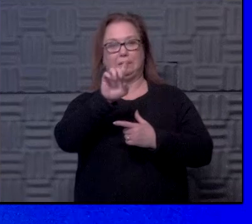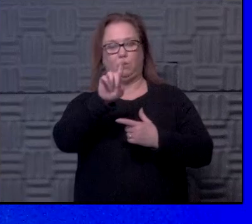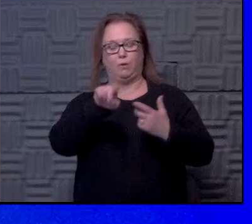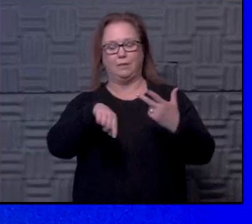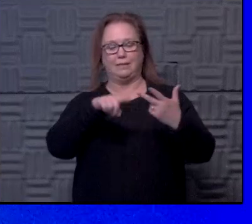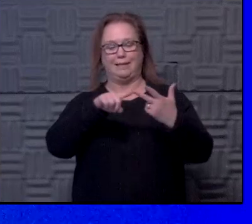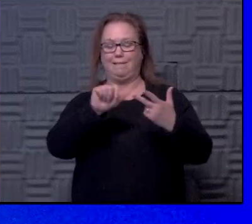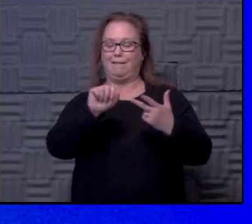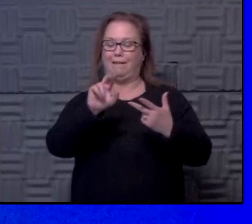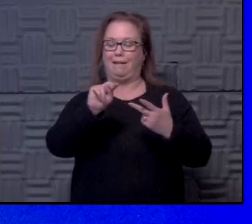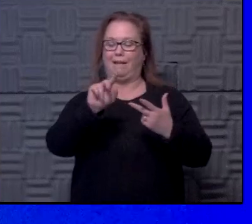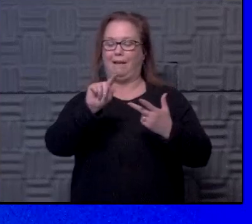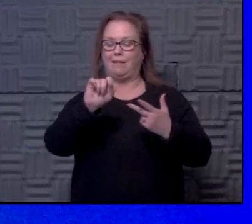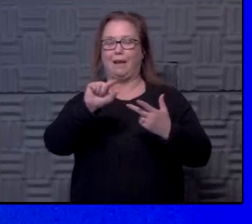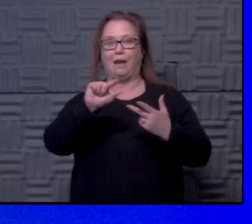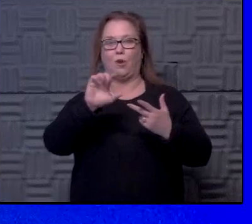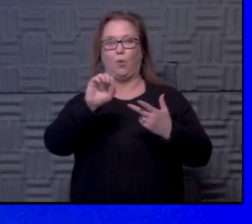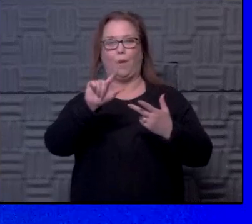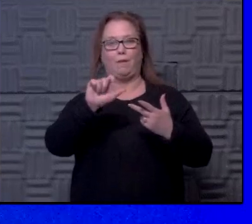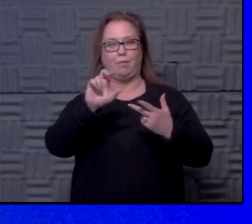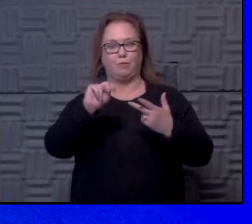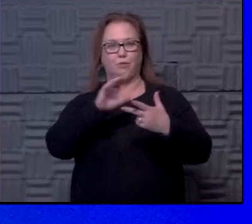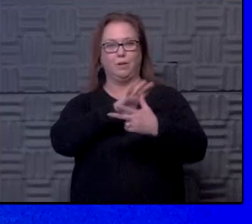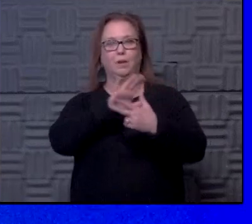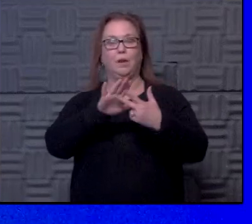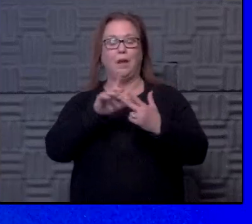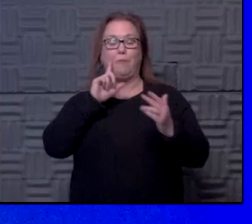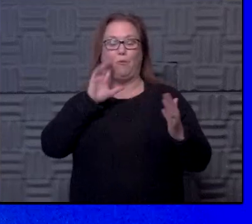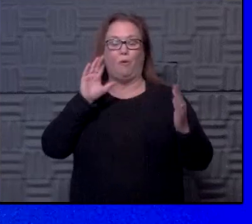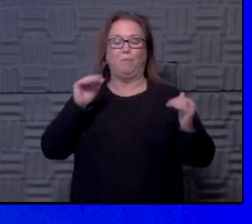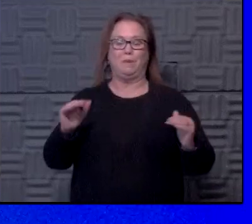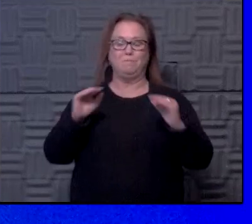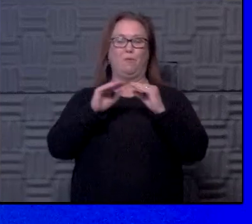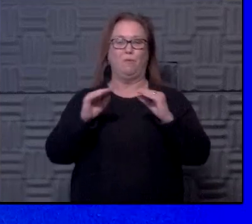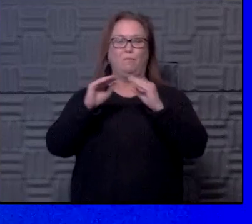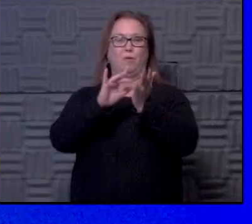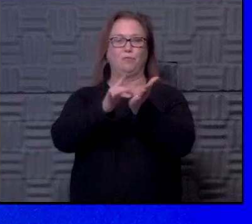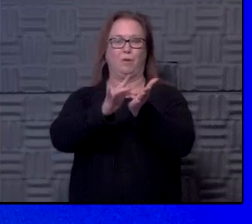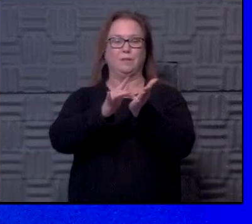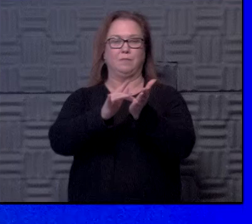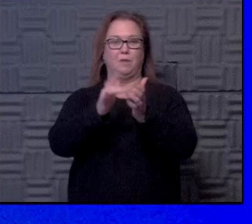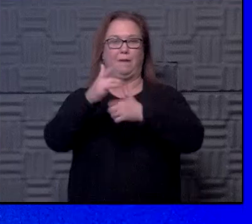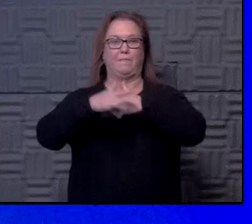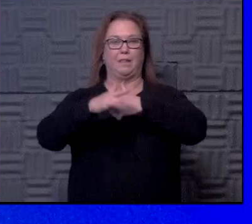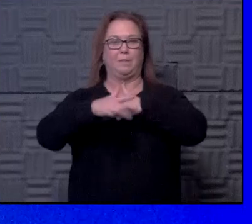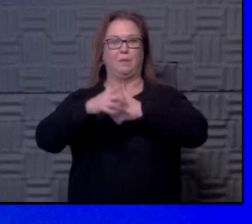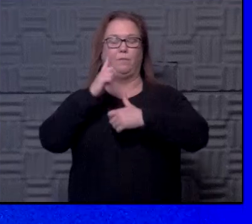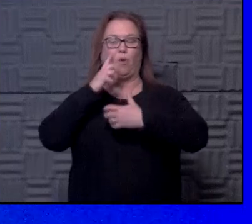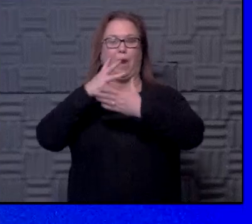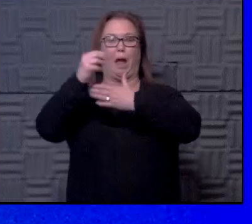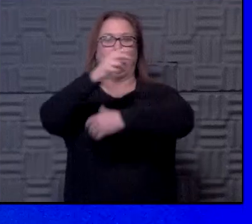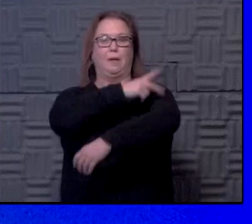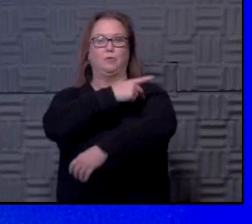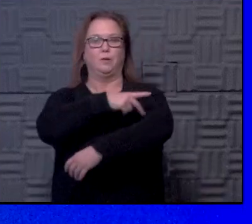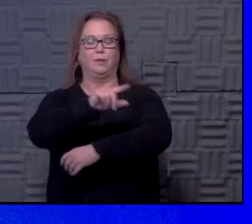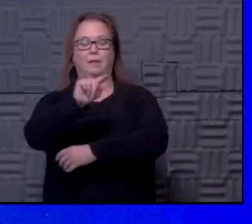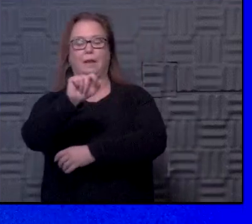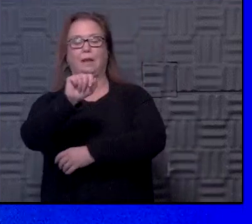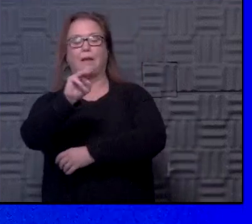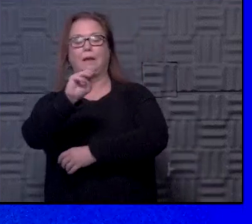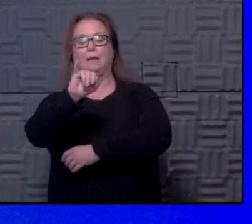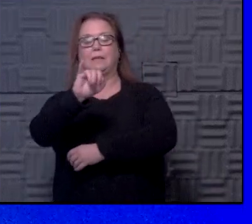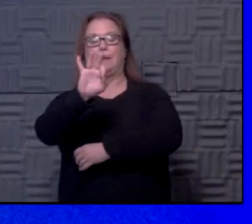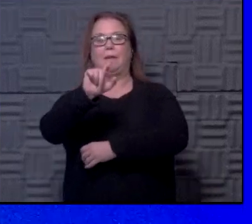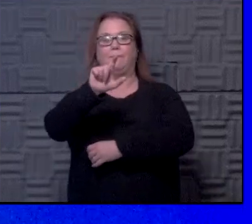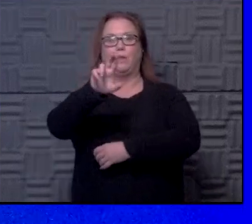we're hoping is that there are actually more drugs that are going to become available, and we can use them in the outpatient setting. So things like Tamiflu for